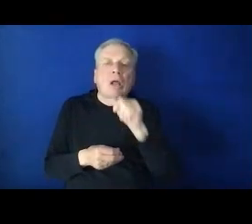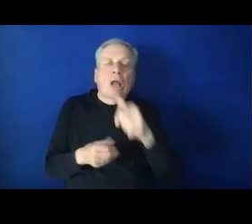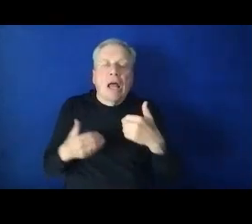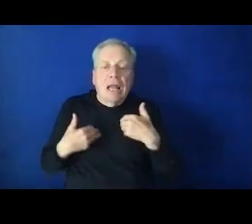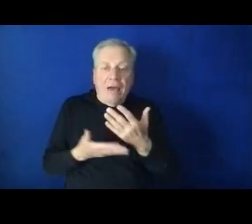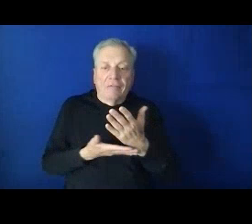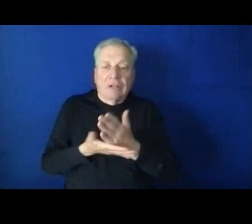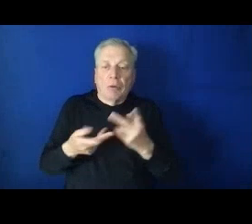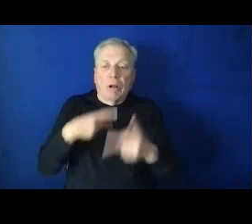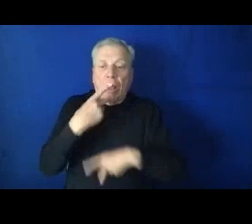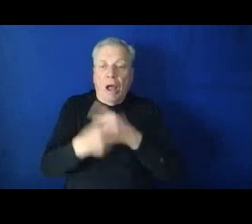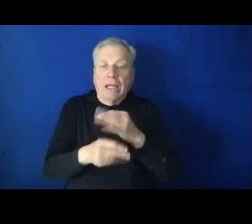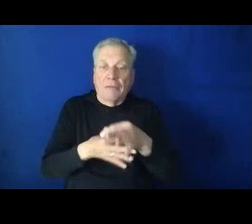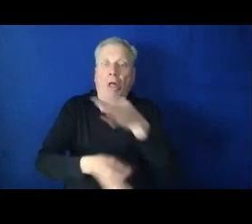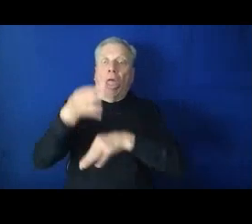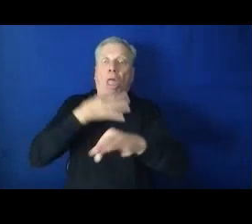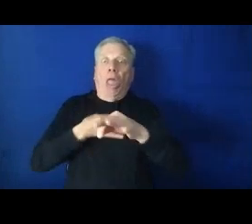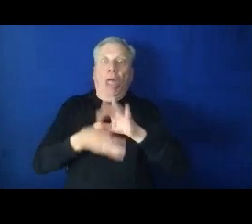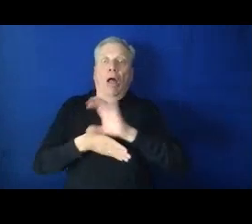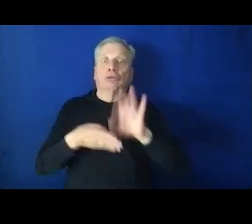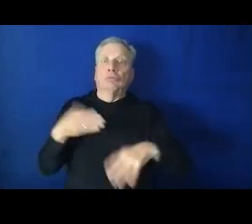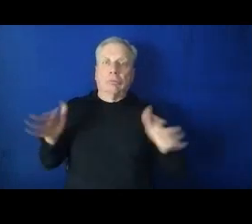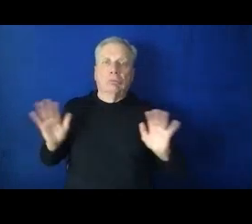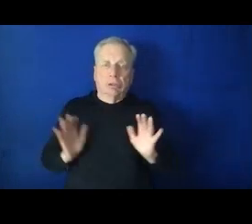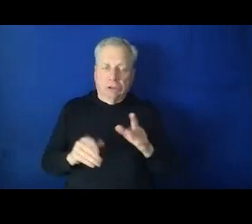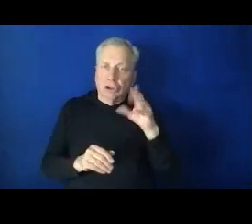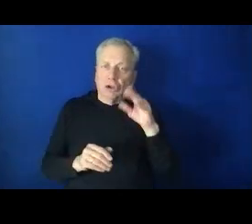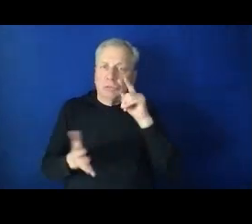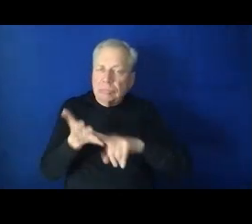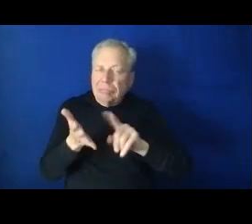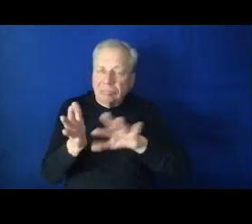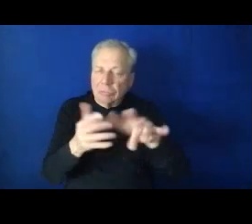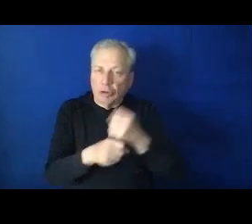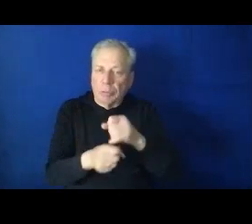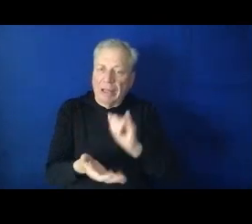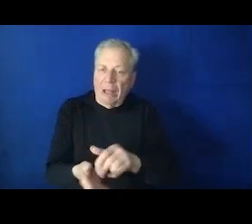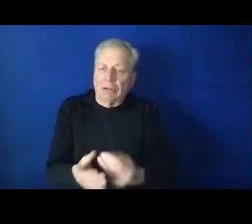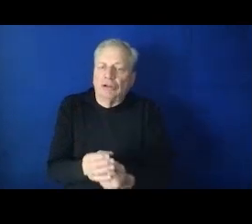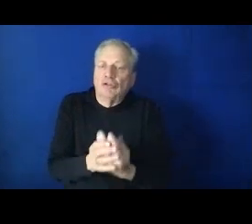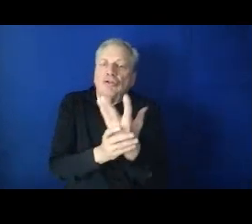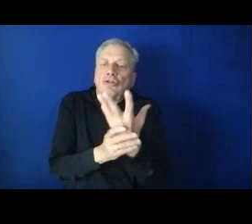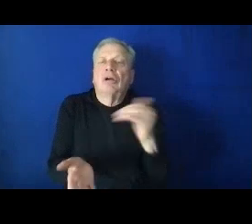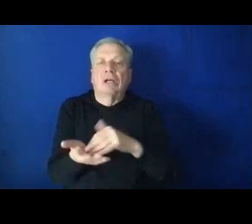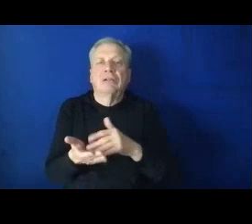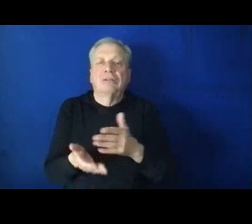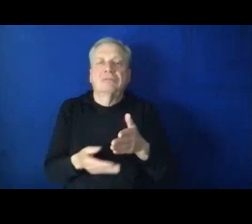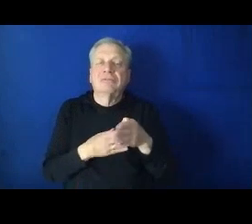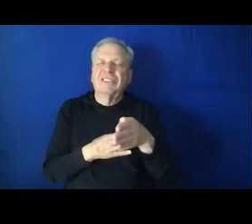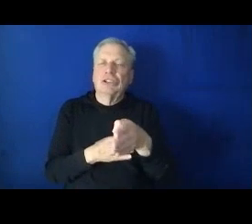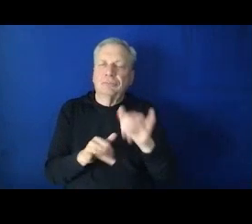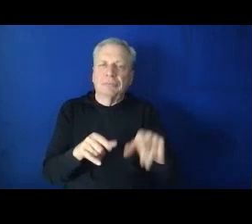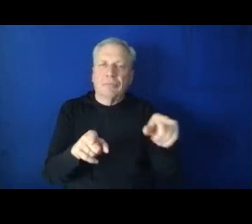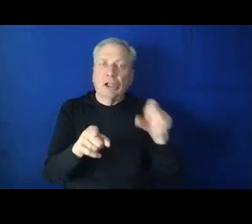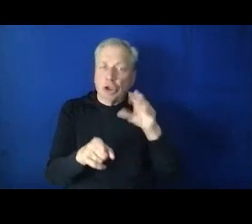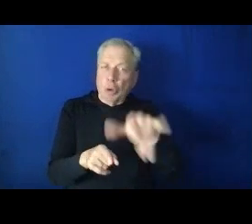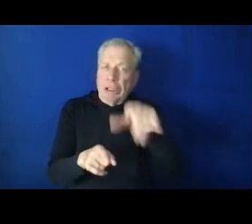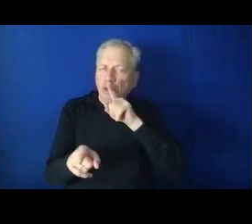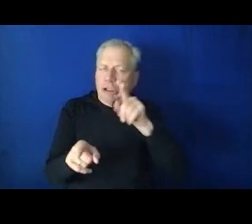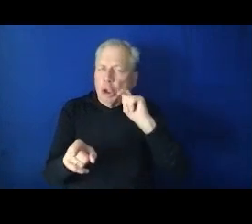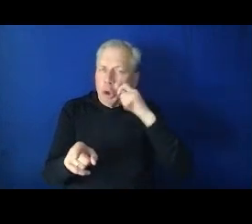consequences through those actions, and that we're actually seeing those cutthroat trout rebound. So this is a really cool graphic. This